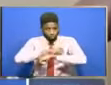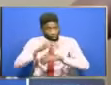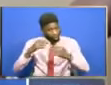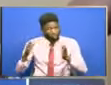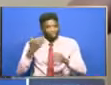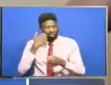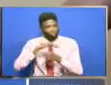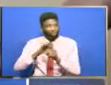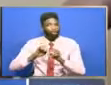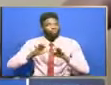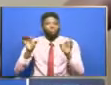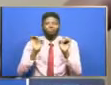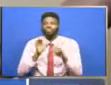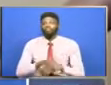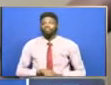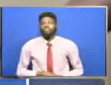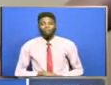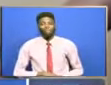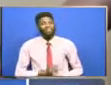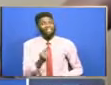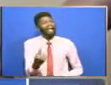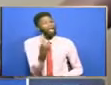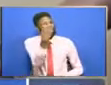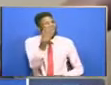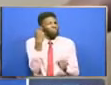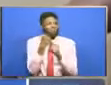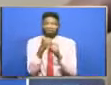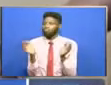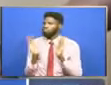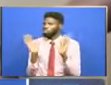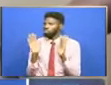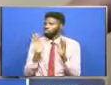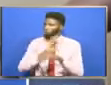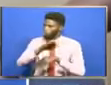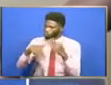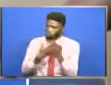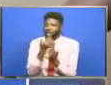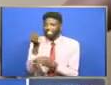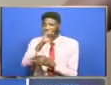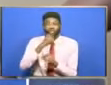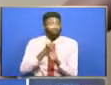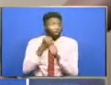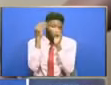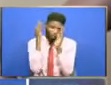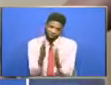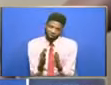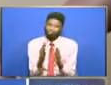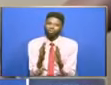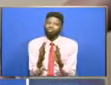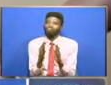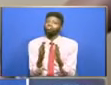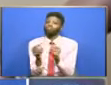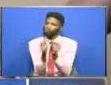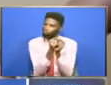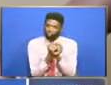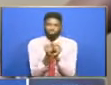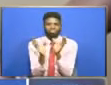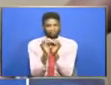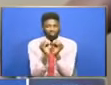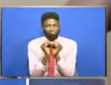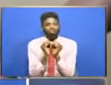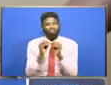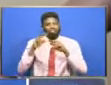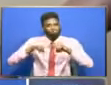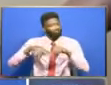Let him not be a lone ranger. Bring all the stakeholders. We sit down and we wait the way